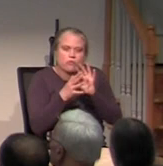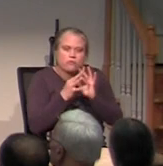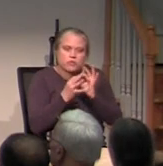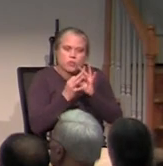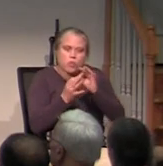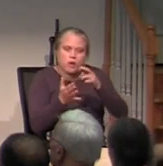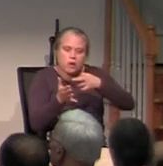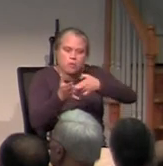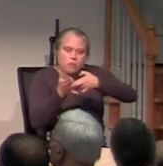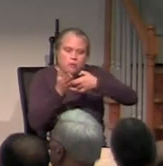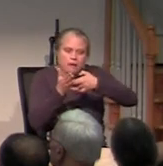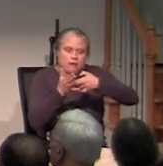But this is